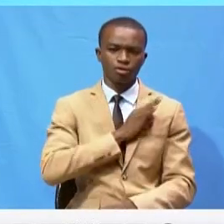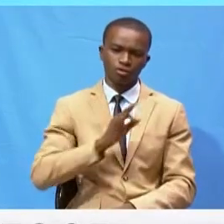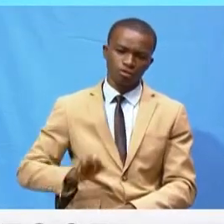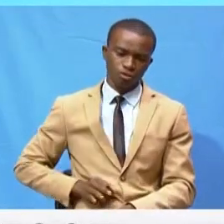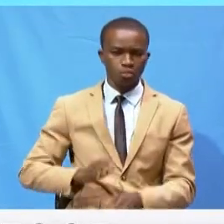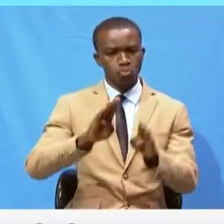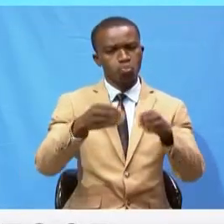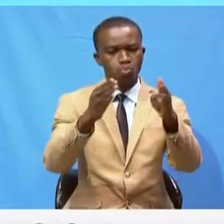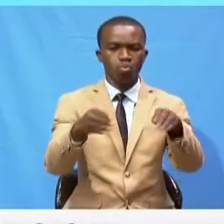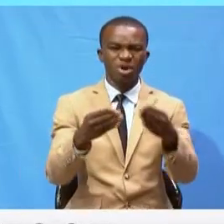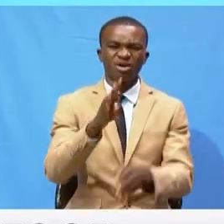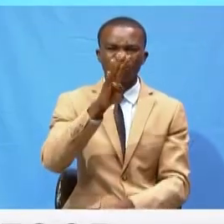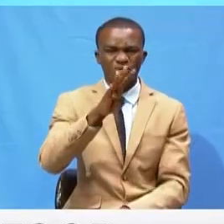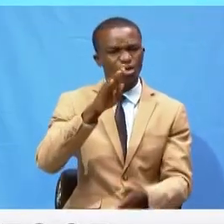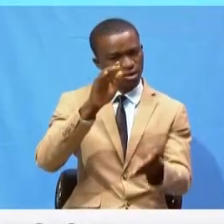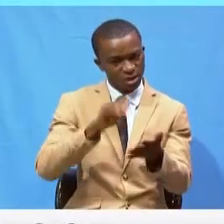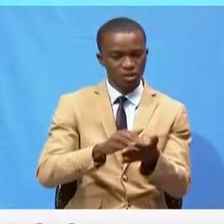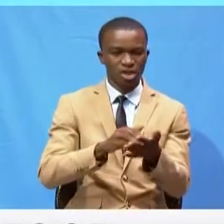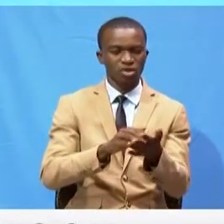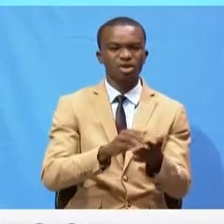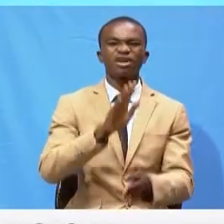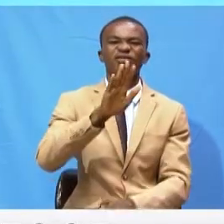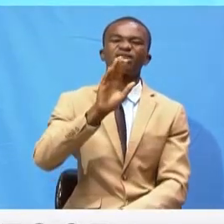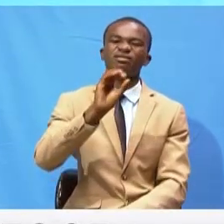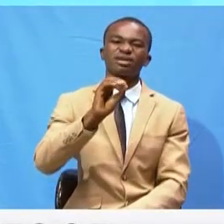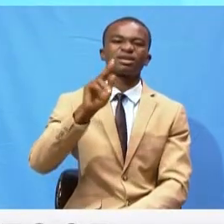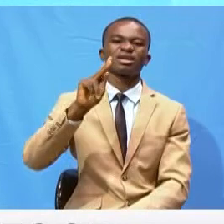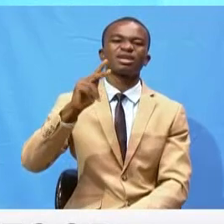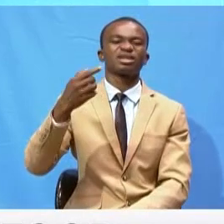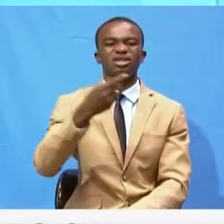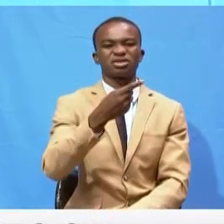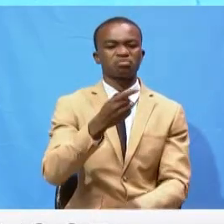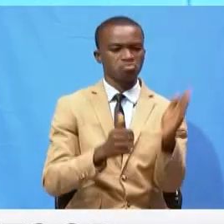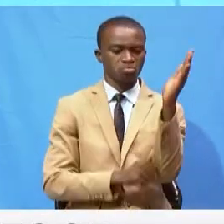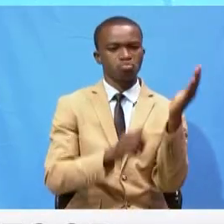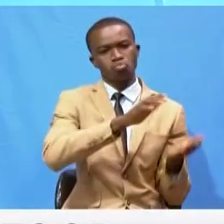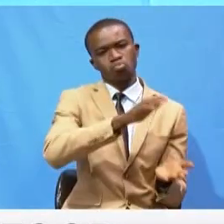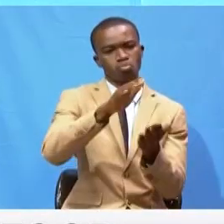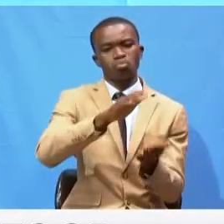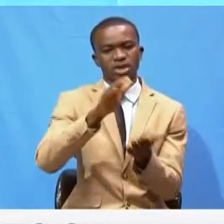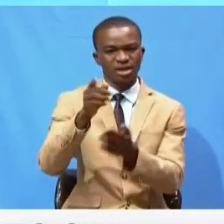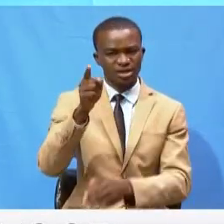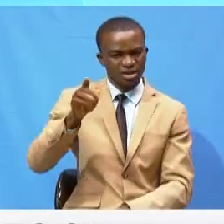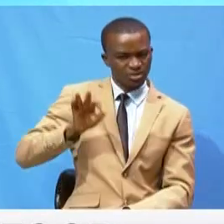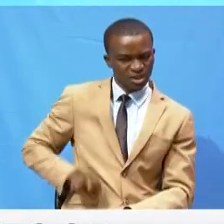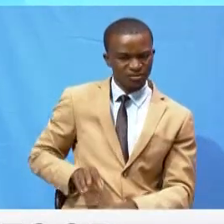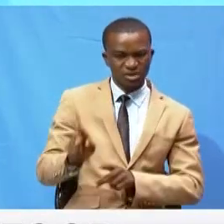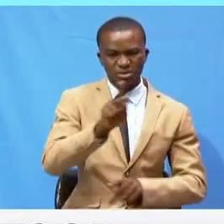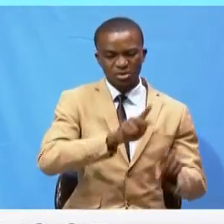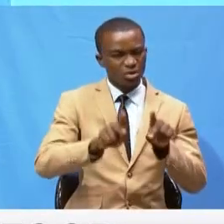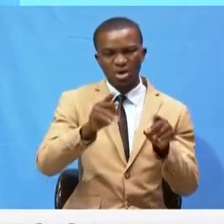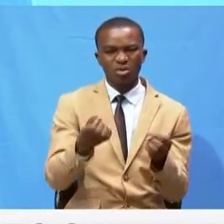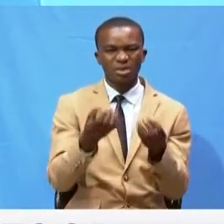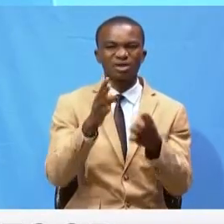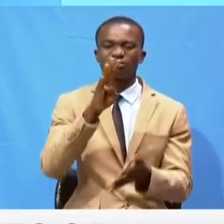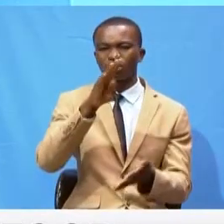of 4,000 by 50 kilogram bags of relief maize. The relief maize will benefit over 4,000 households